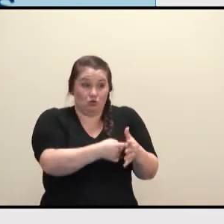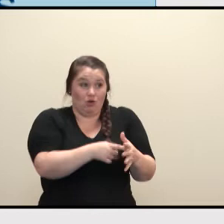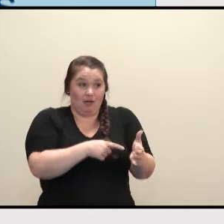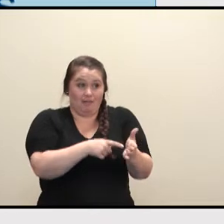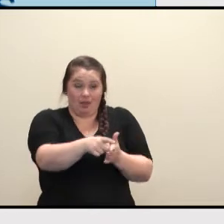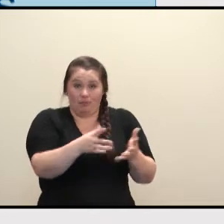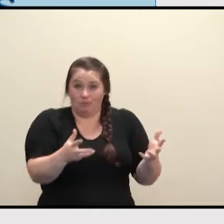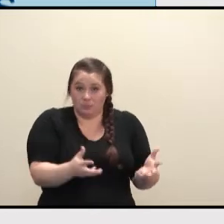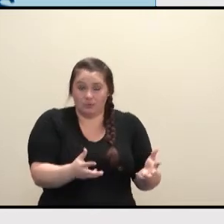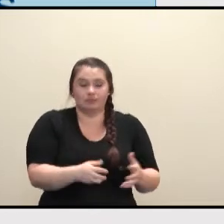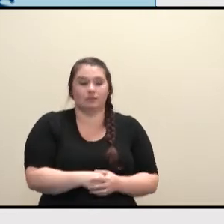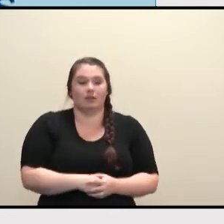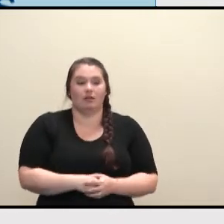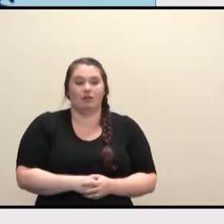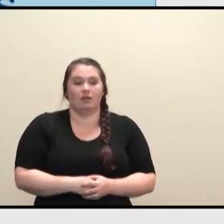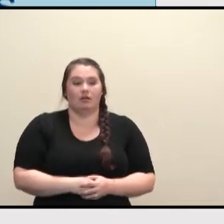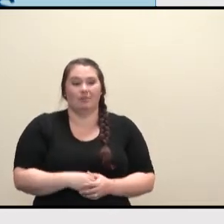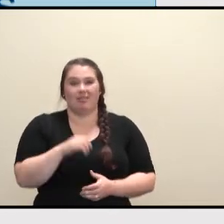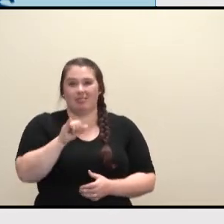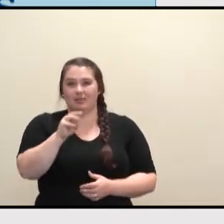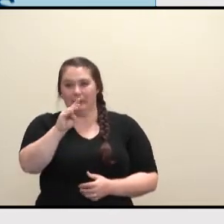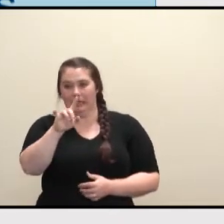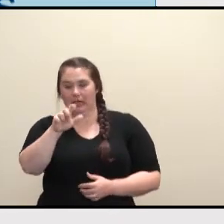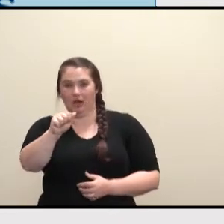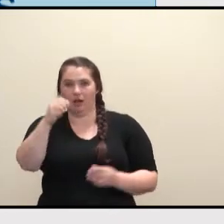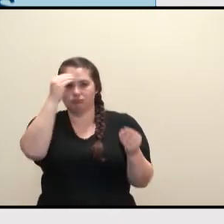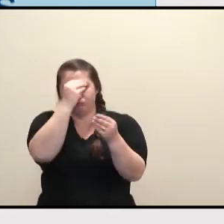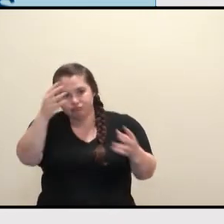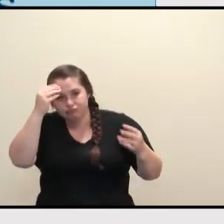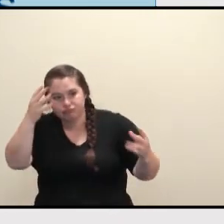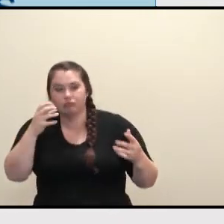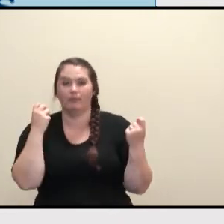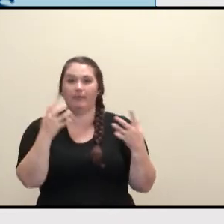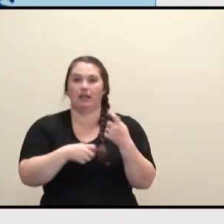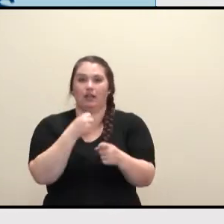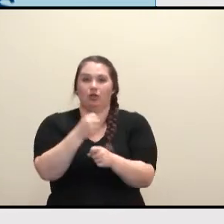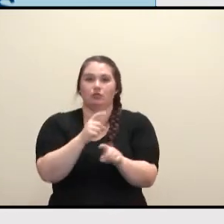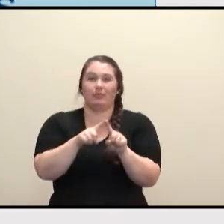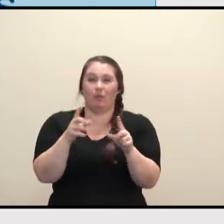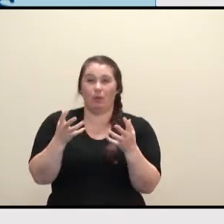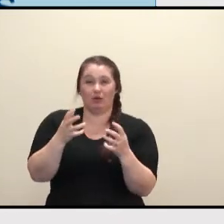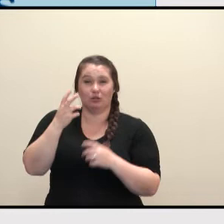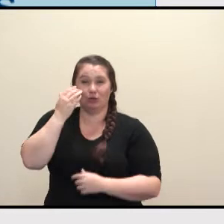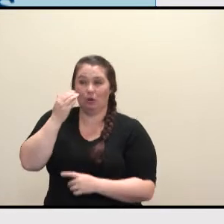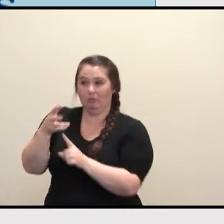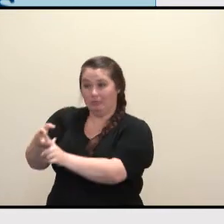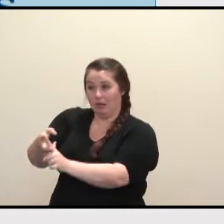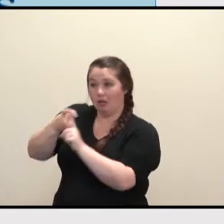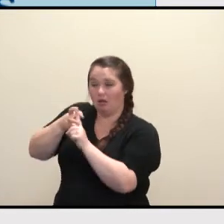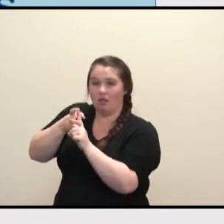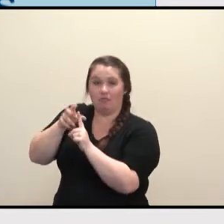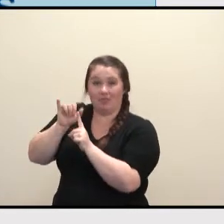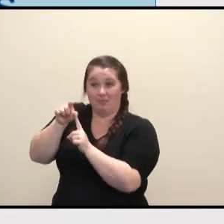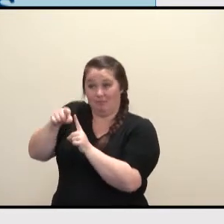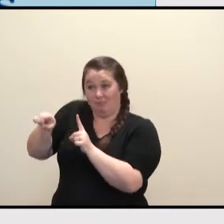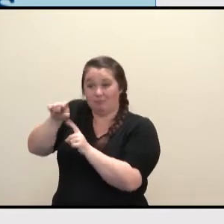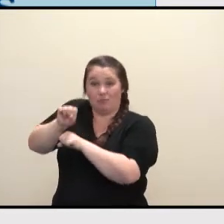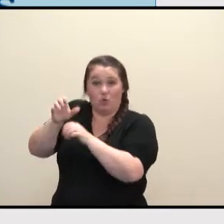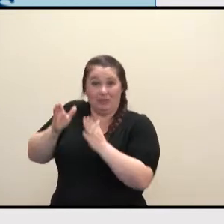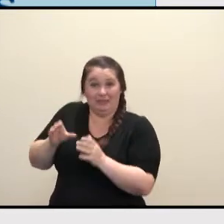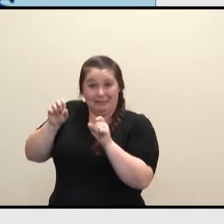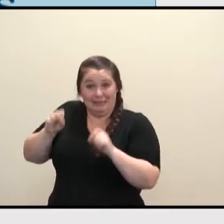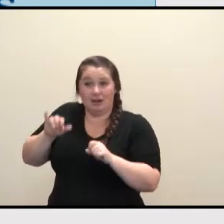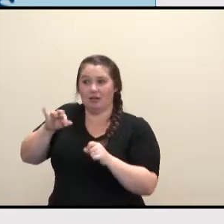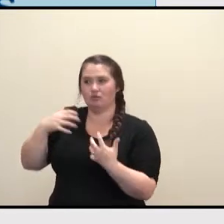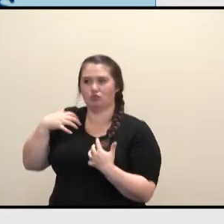right? That's been in the media for the past couple of years, but we're really thinking about, you know, can we pull those employees in with that really strong rates? We're also